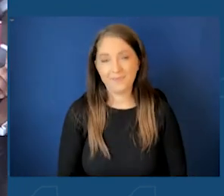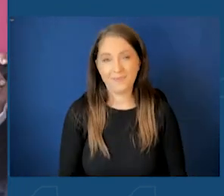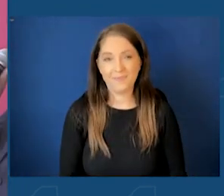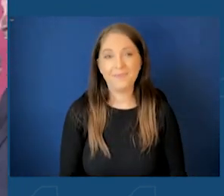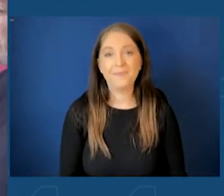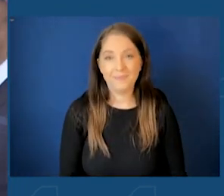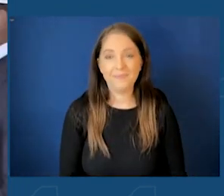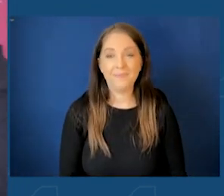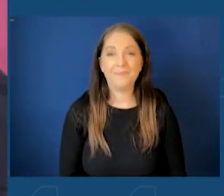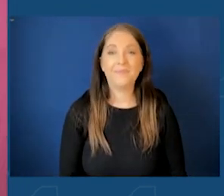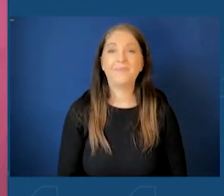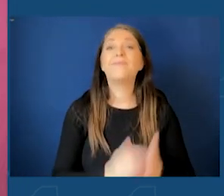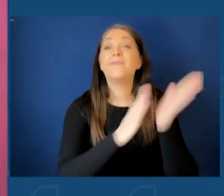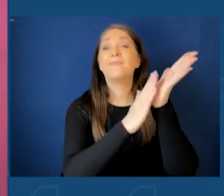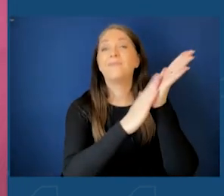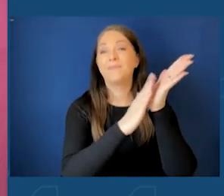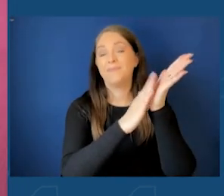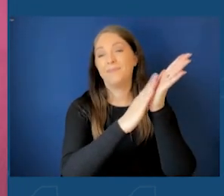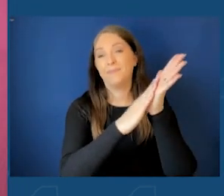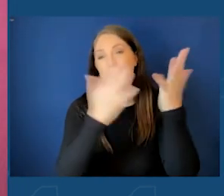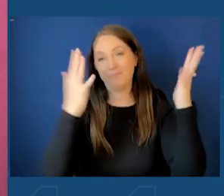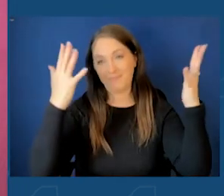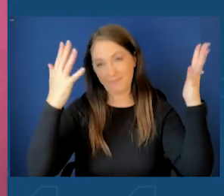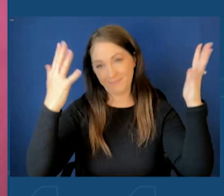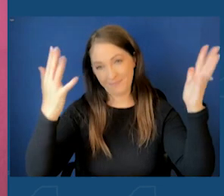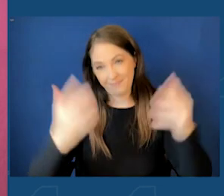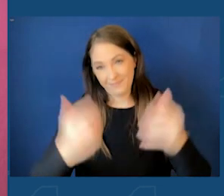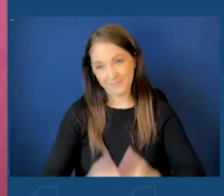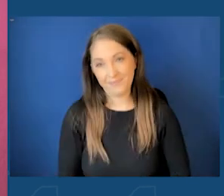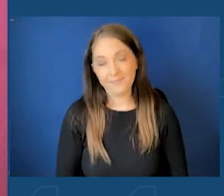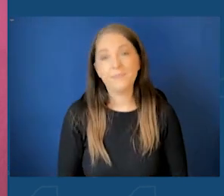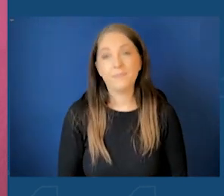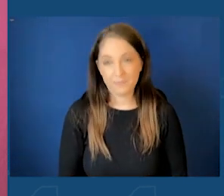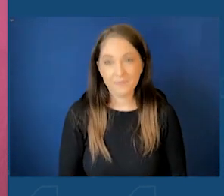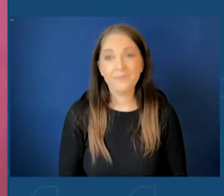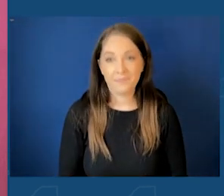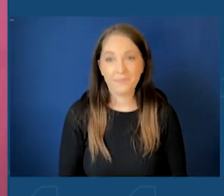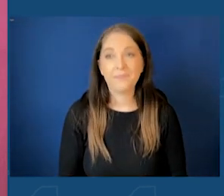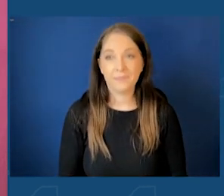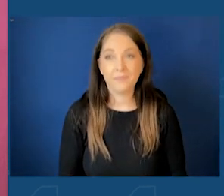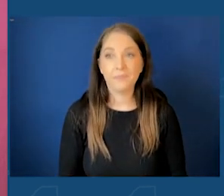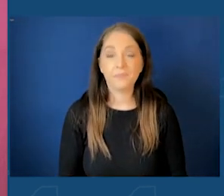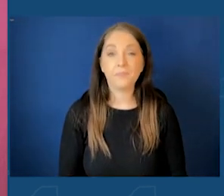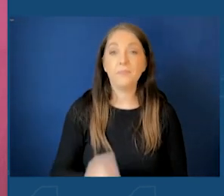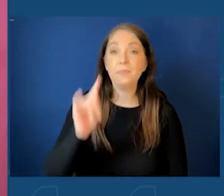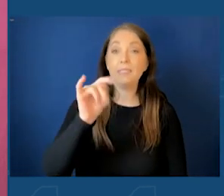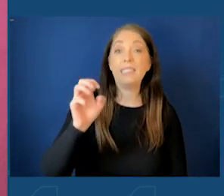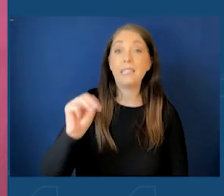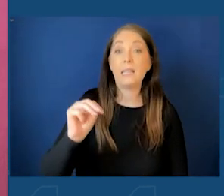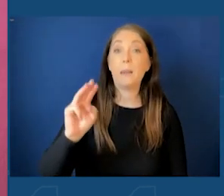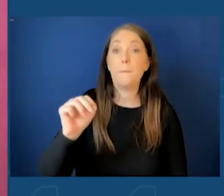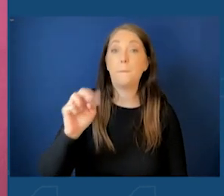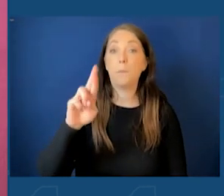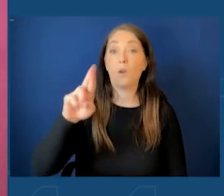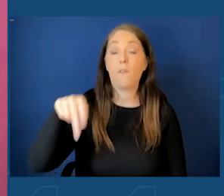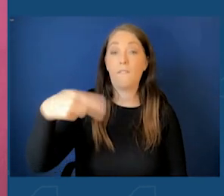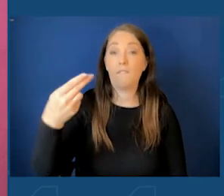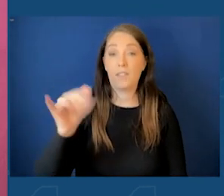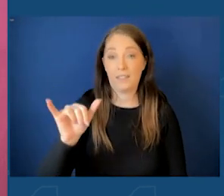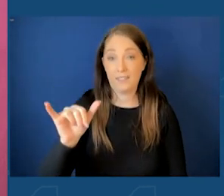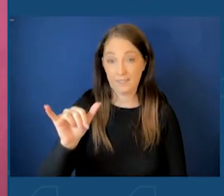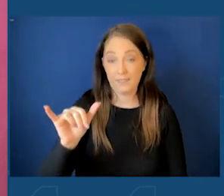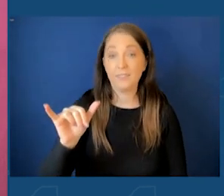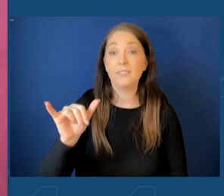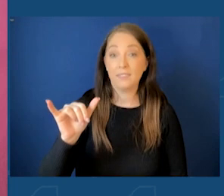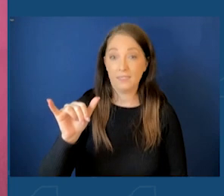Let's give it up for Meredith Marshall. Thank you very much, Meredith, for that. Tim Murphy follows